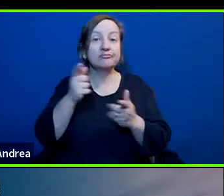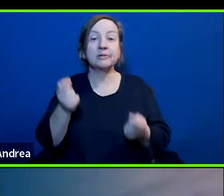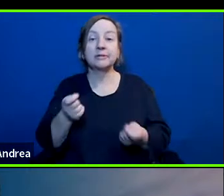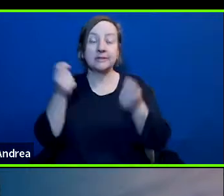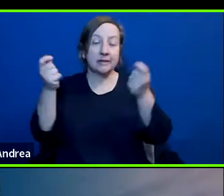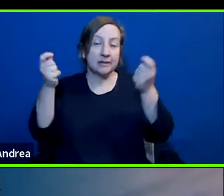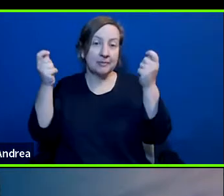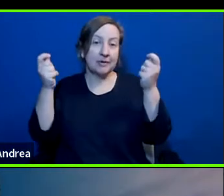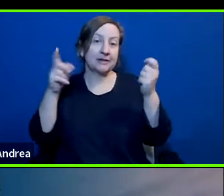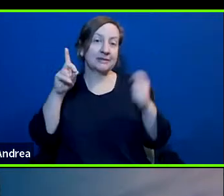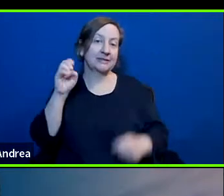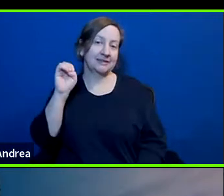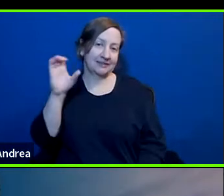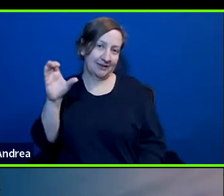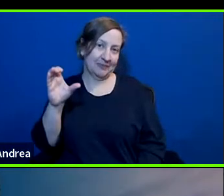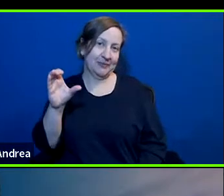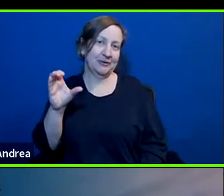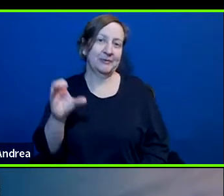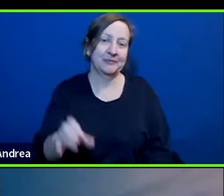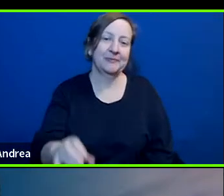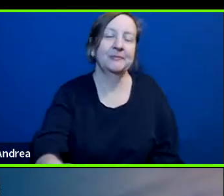celebrate December.